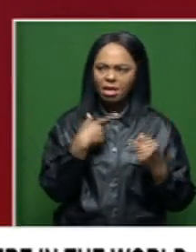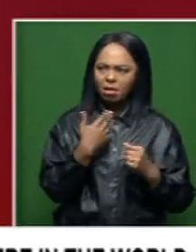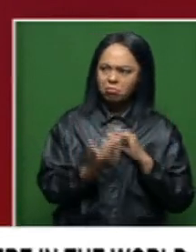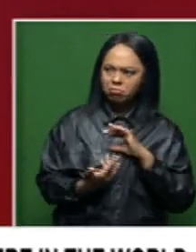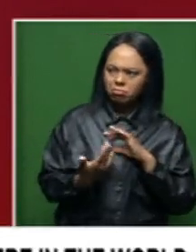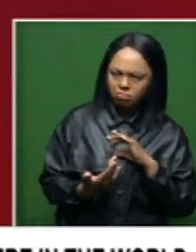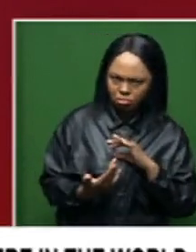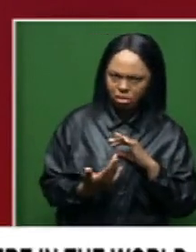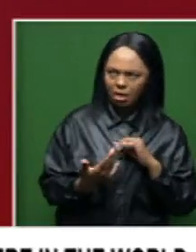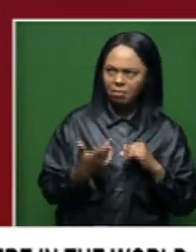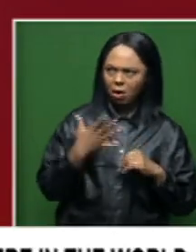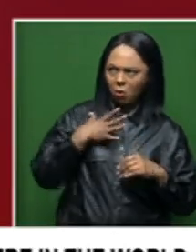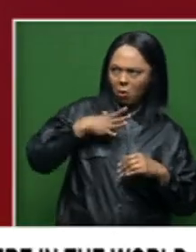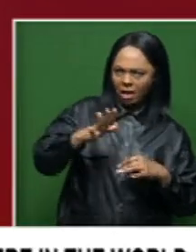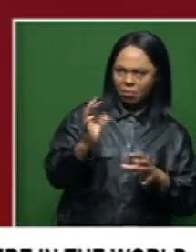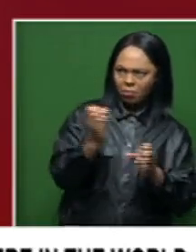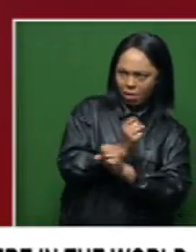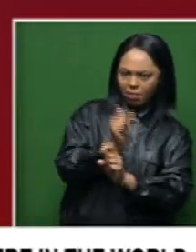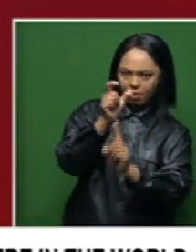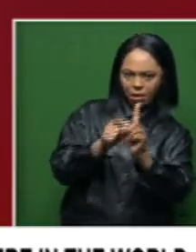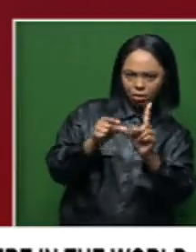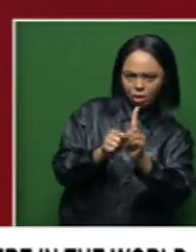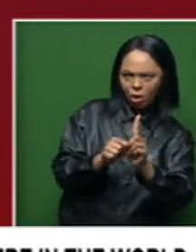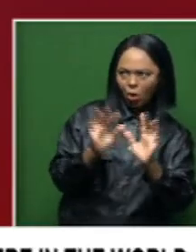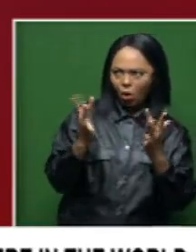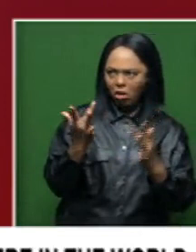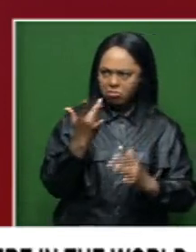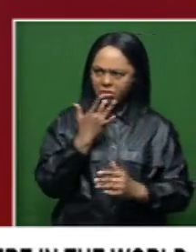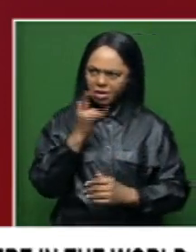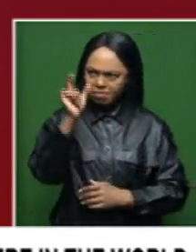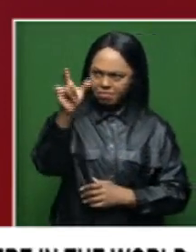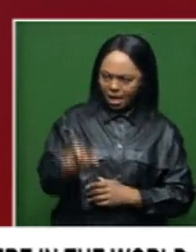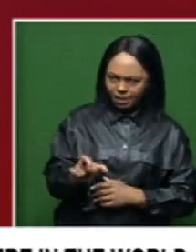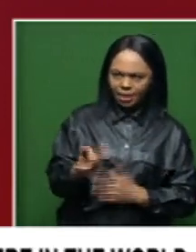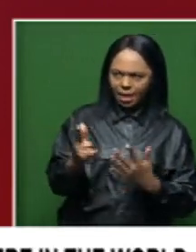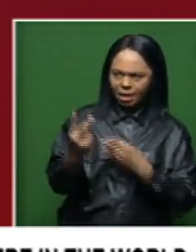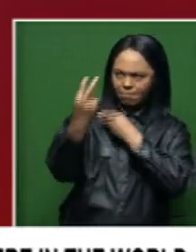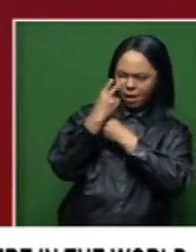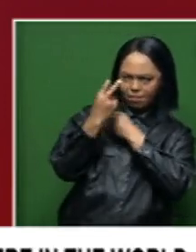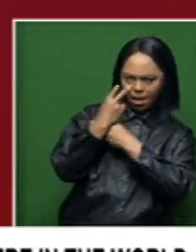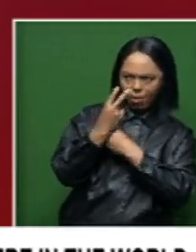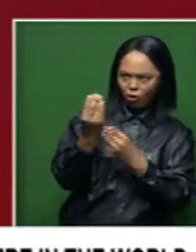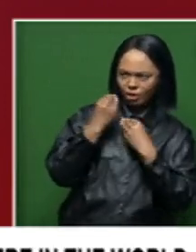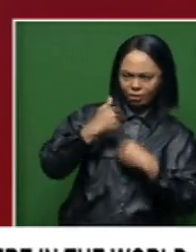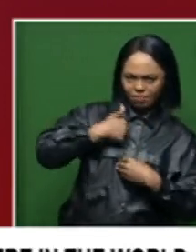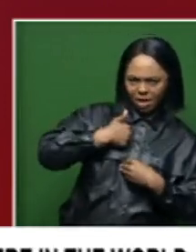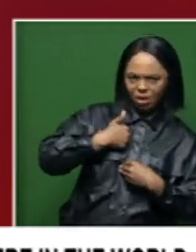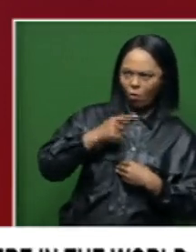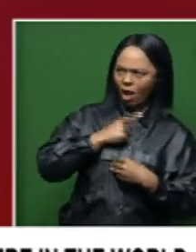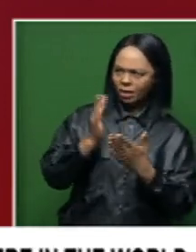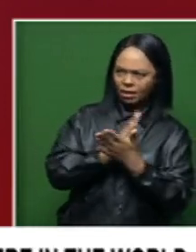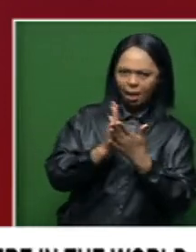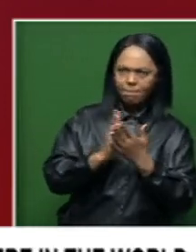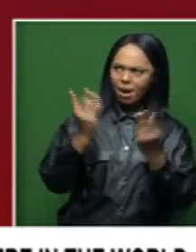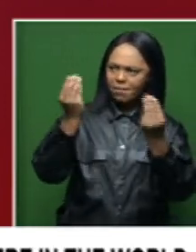aspire to be like, right? Or people I'd love for them to mentor me, right? But it's people that are really hard